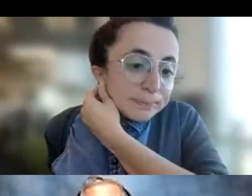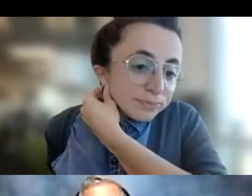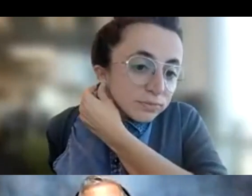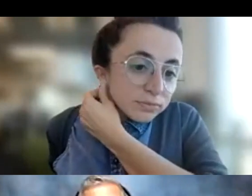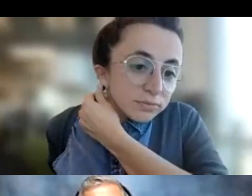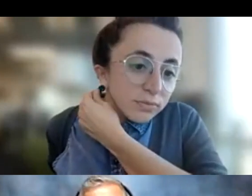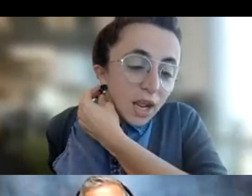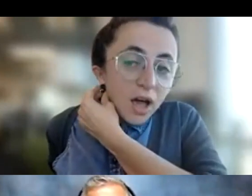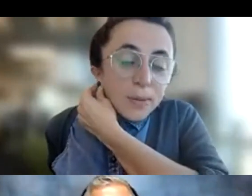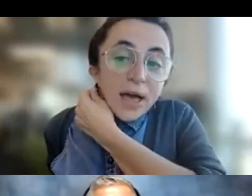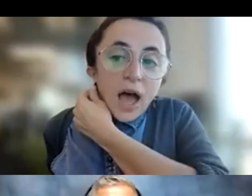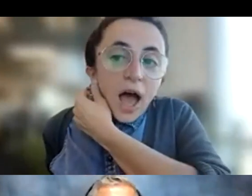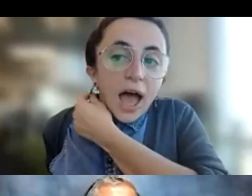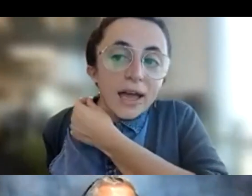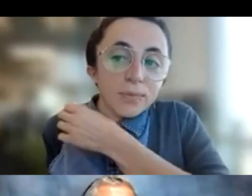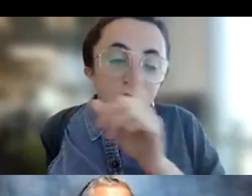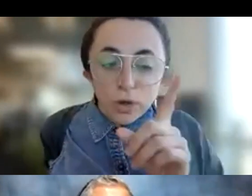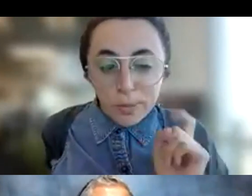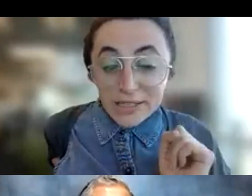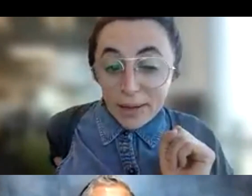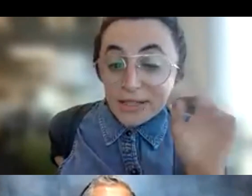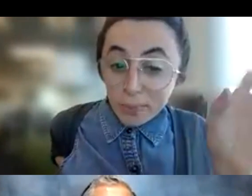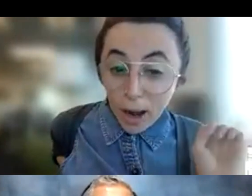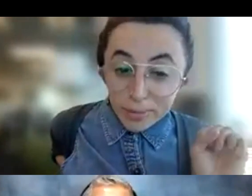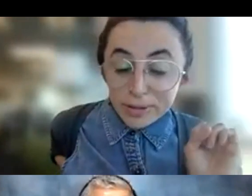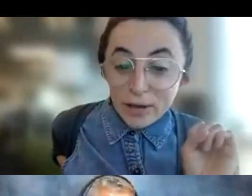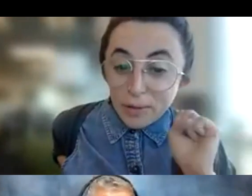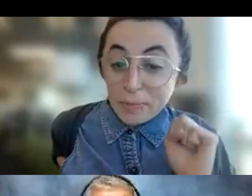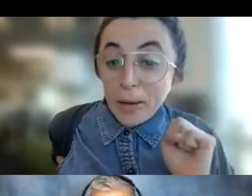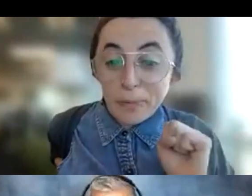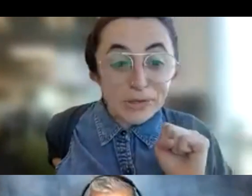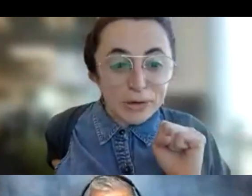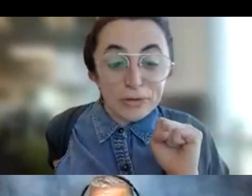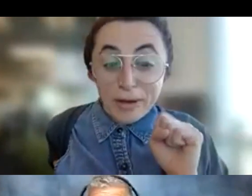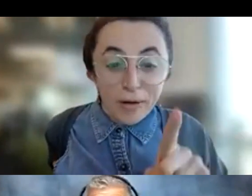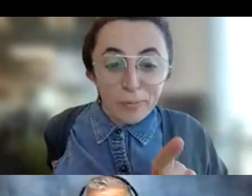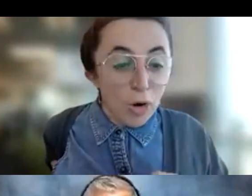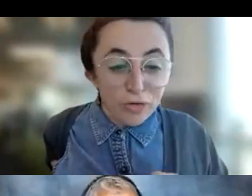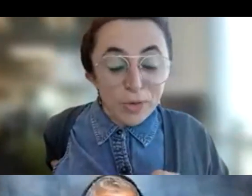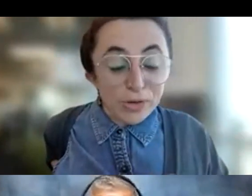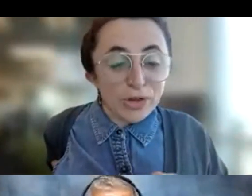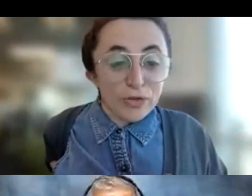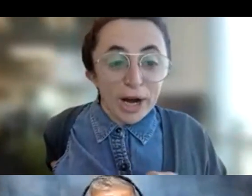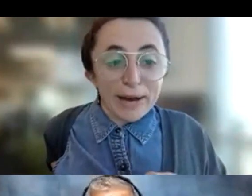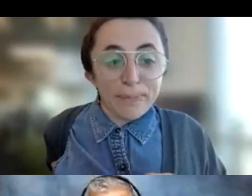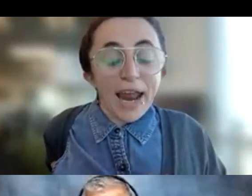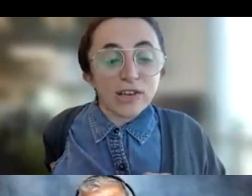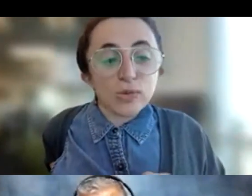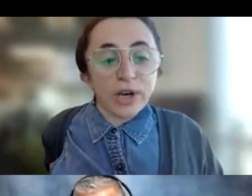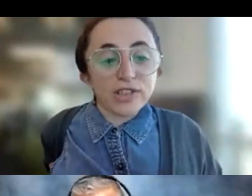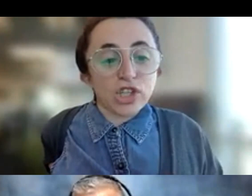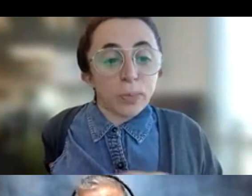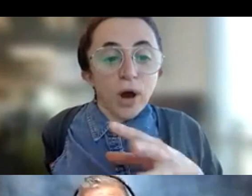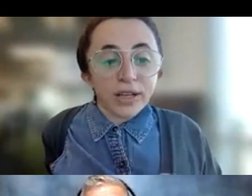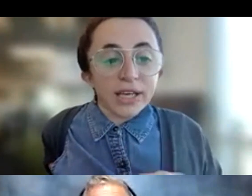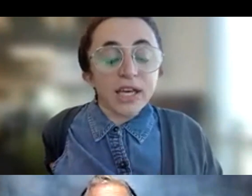slide. I'm not sure what my time is. I'm probably almost over it, but I just